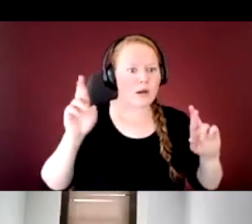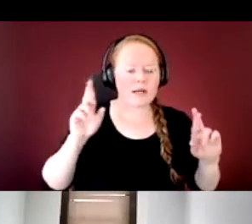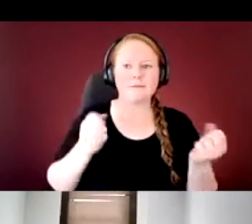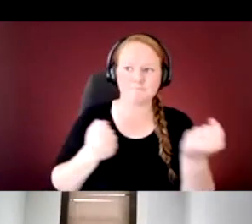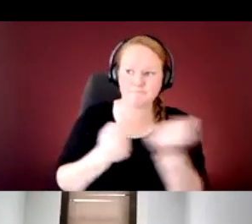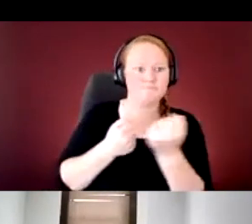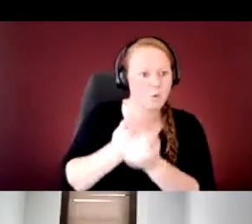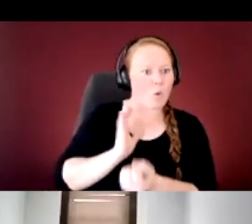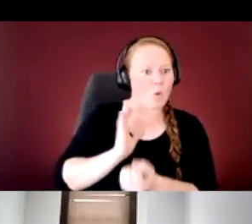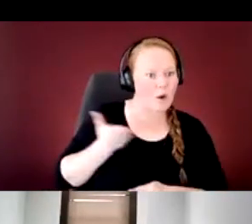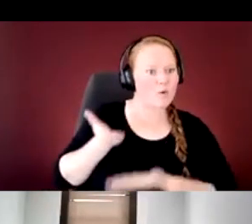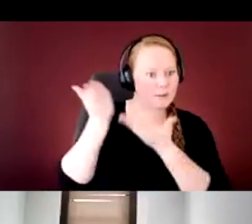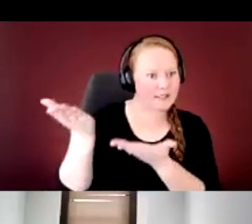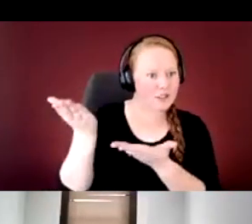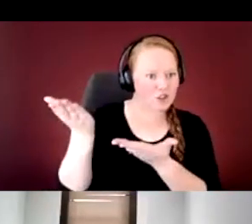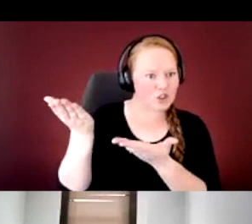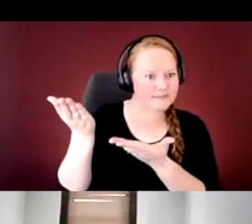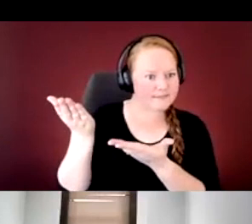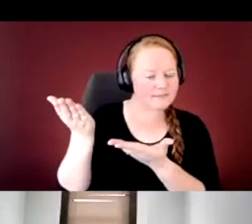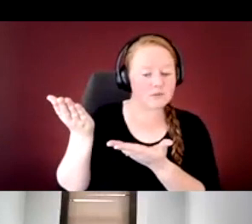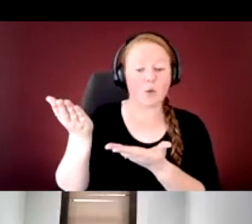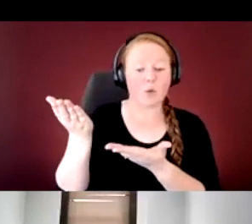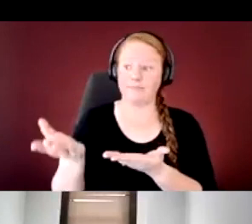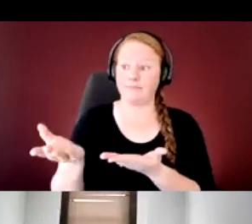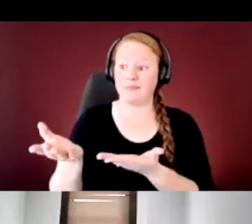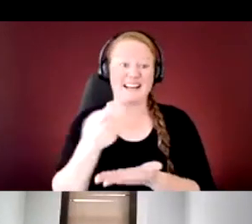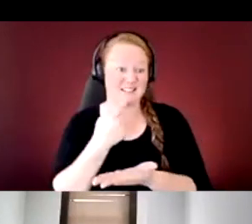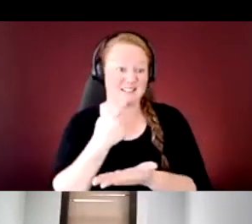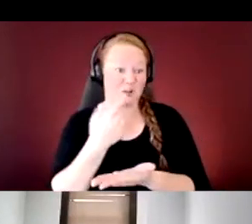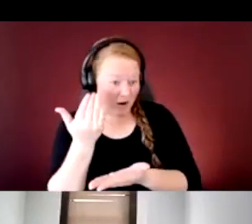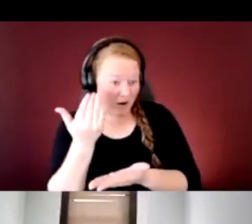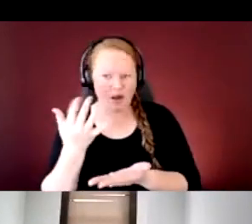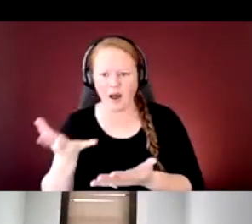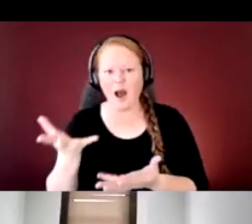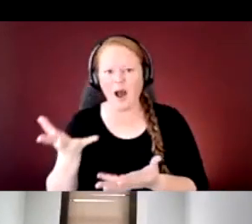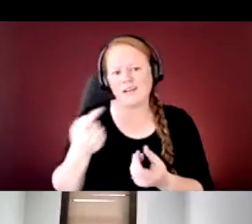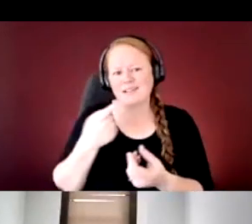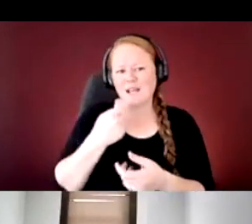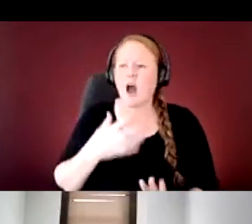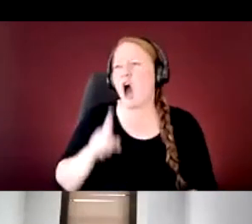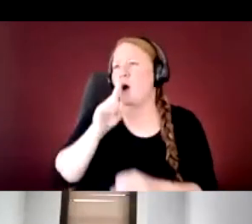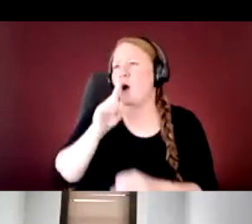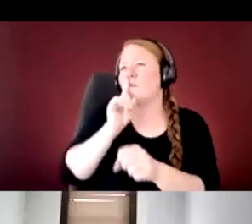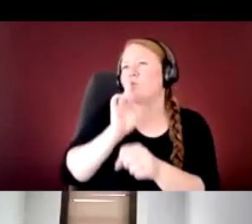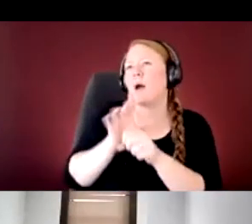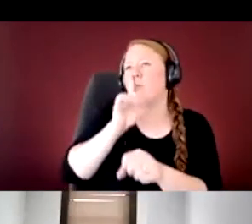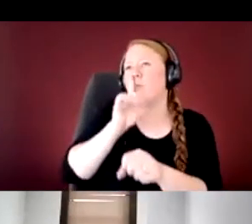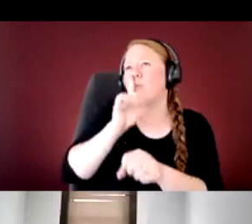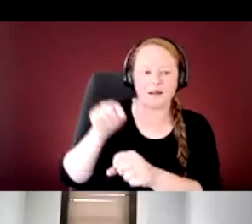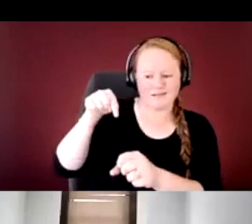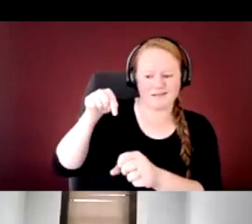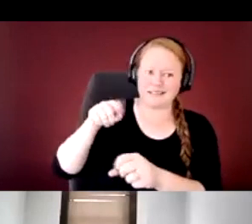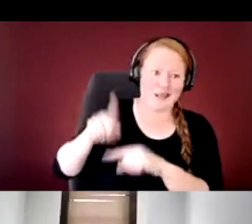have created. Instead, I say this to make sure we are not making implicit promises that we can't keep. This